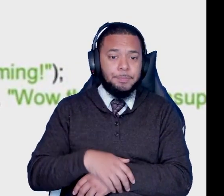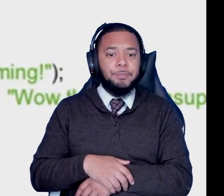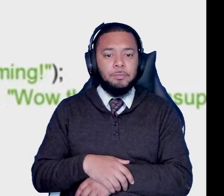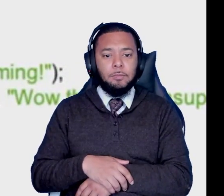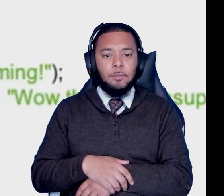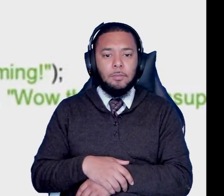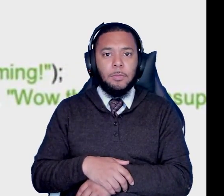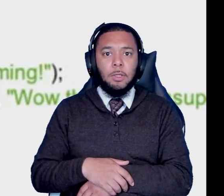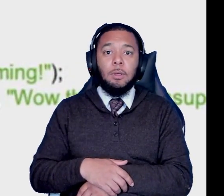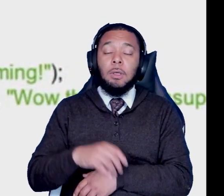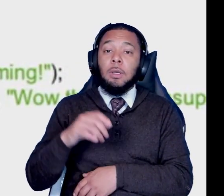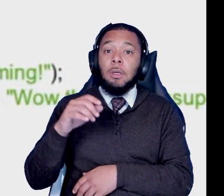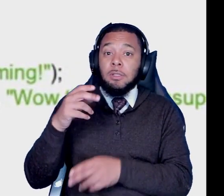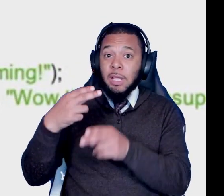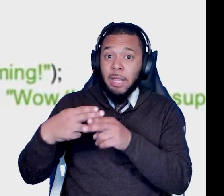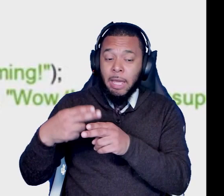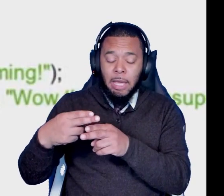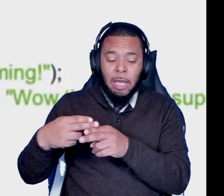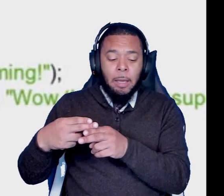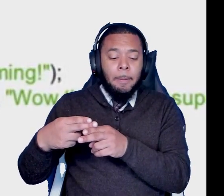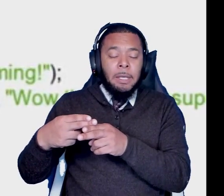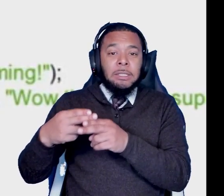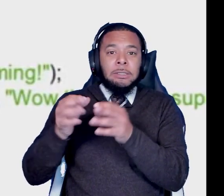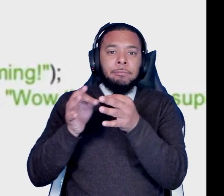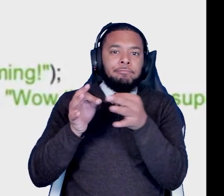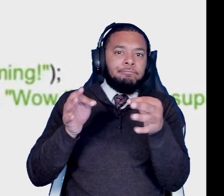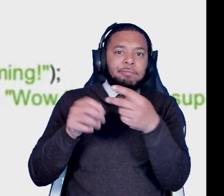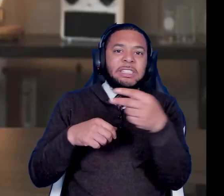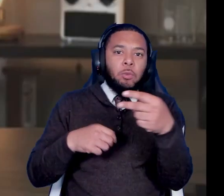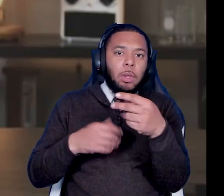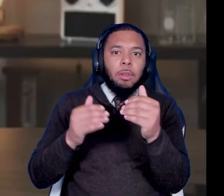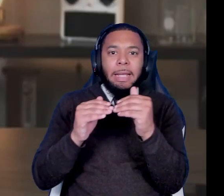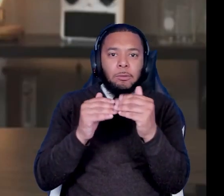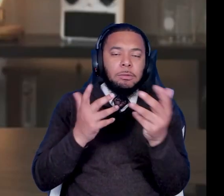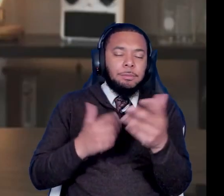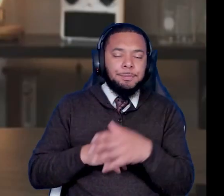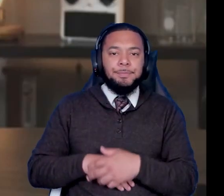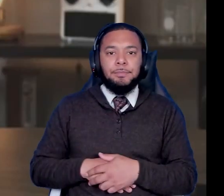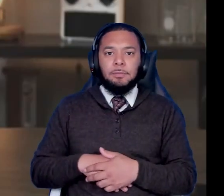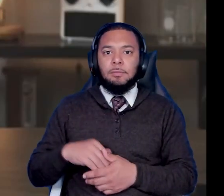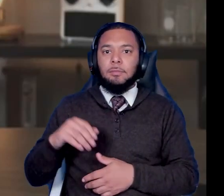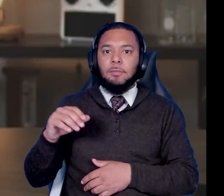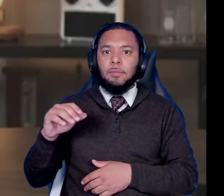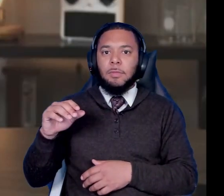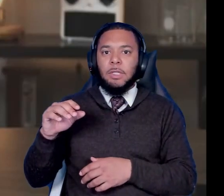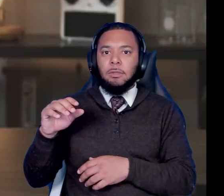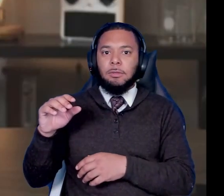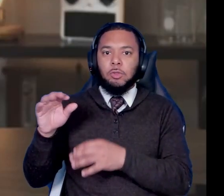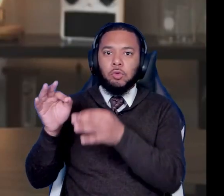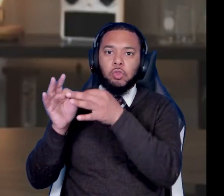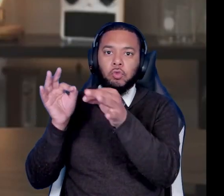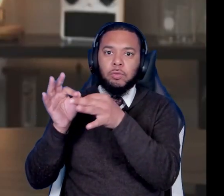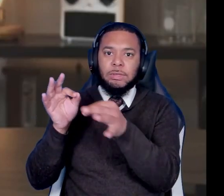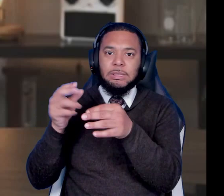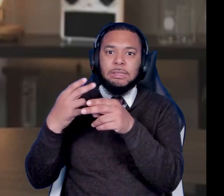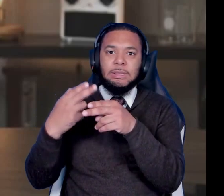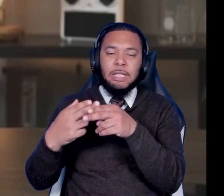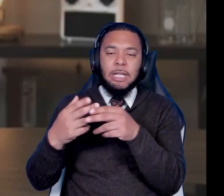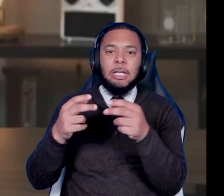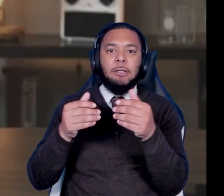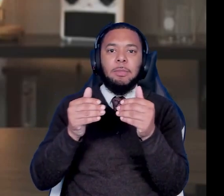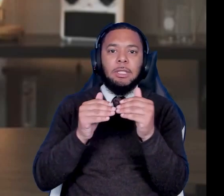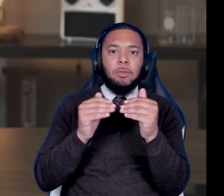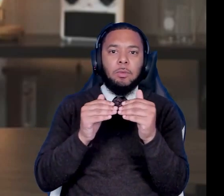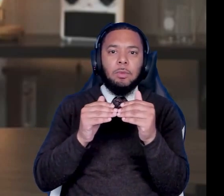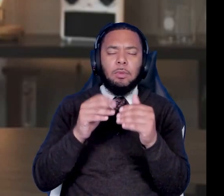set that equal, or I can assign a value to it. So I'll say string name equals